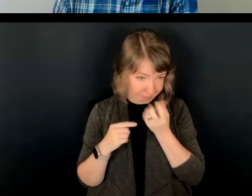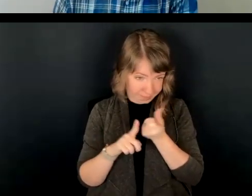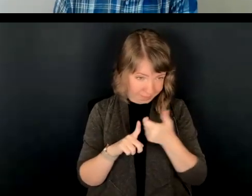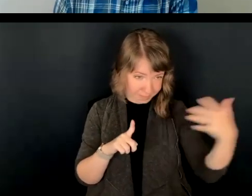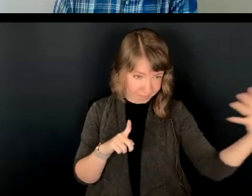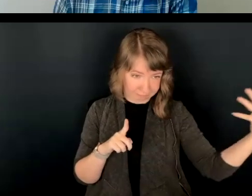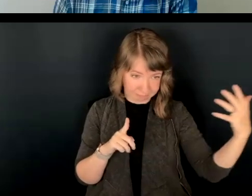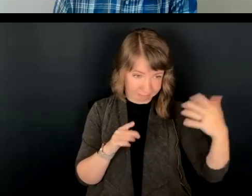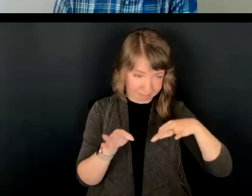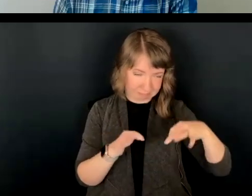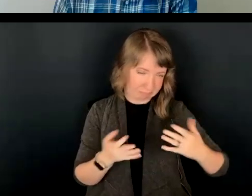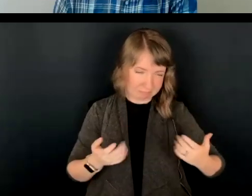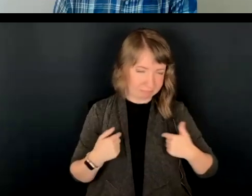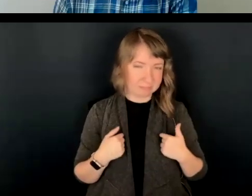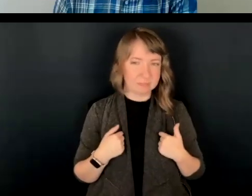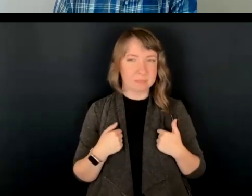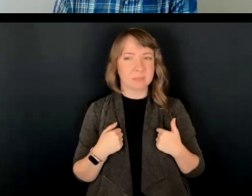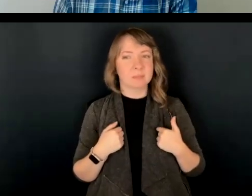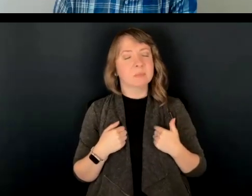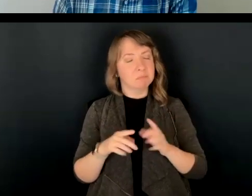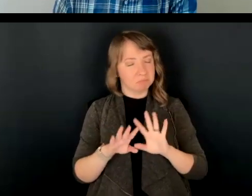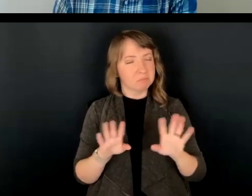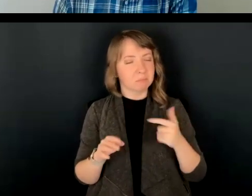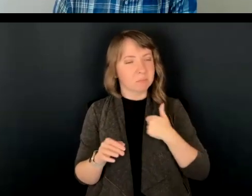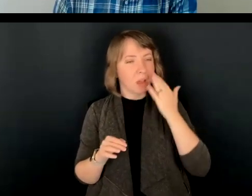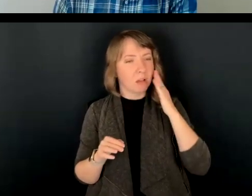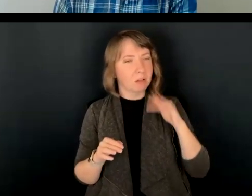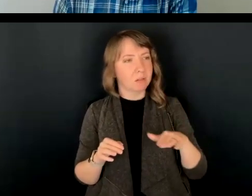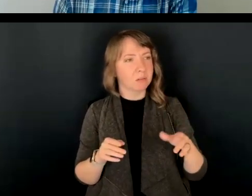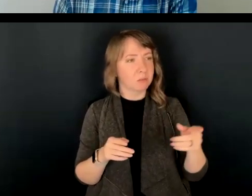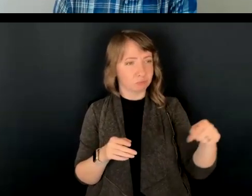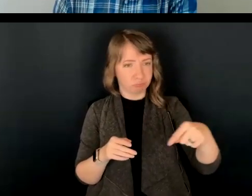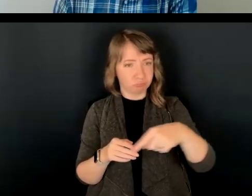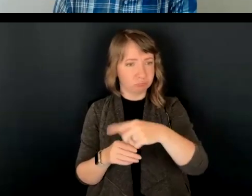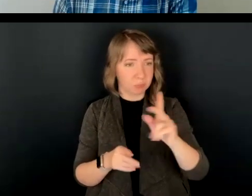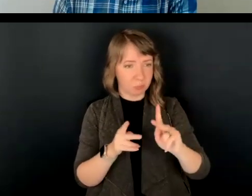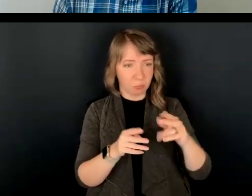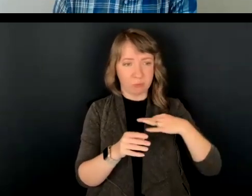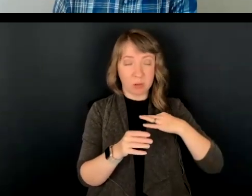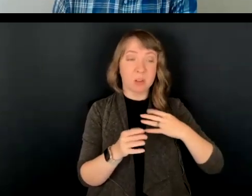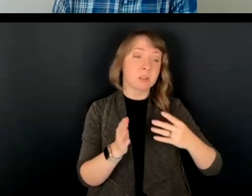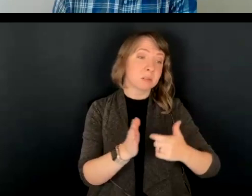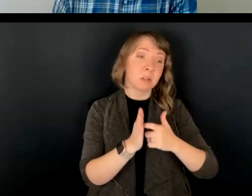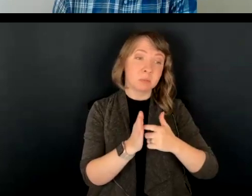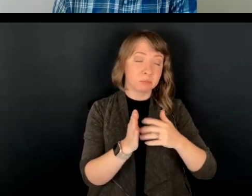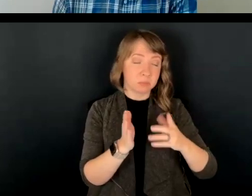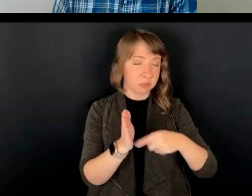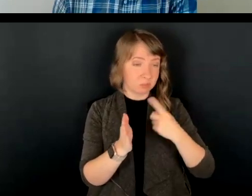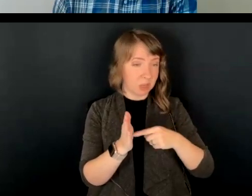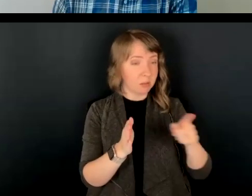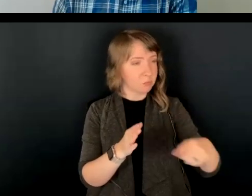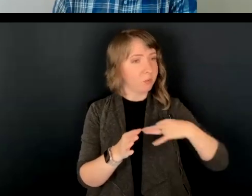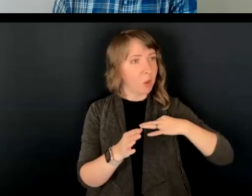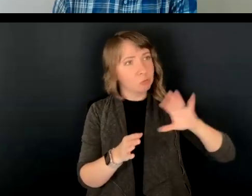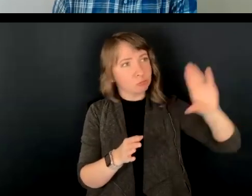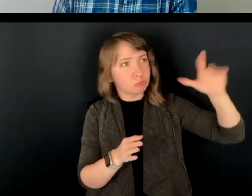do know that like when we are working with volunteers, sometimes we've had people volunteering on prescribed burns, which is a